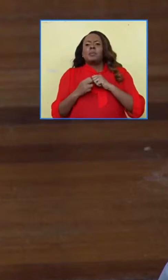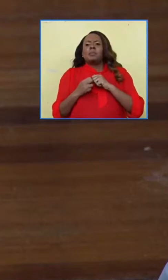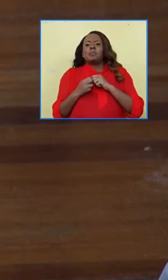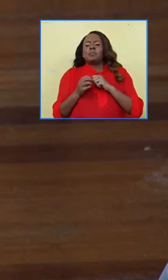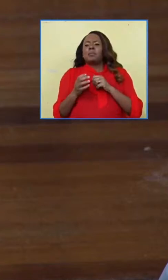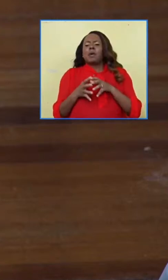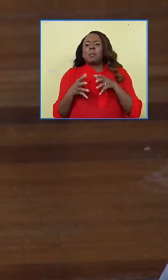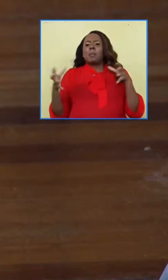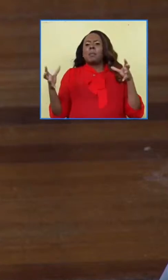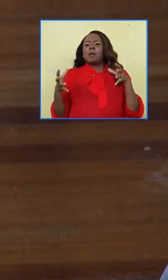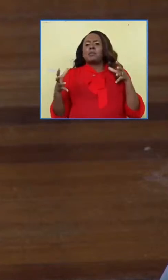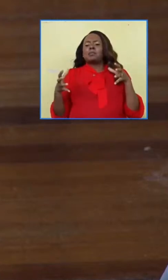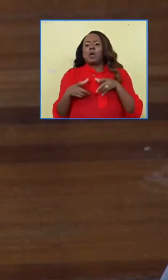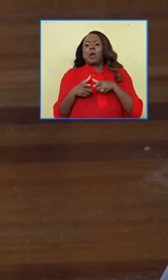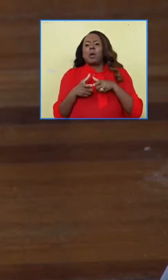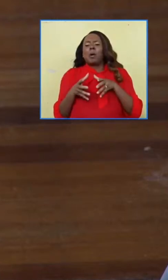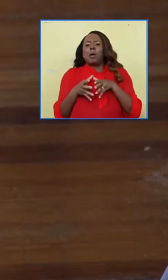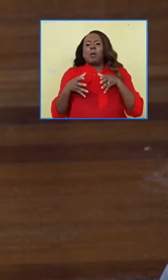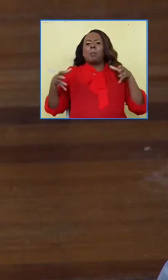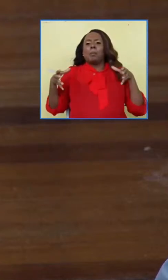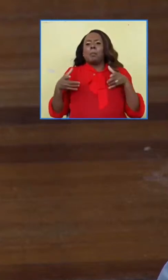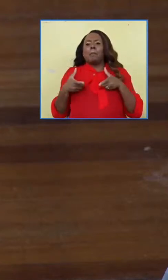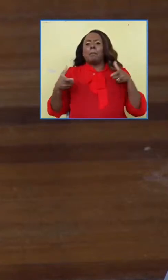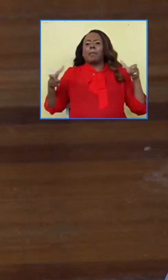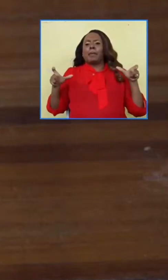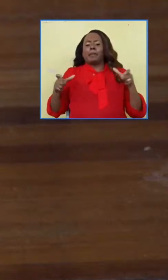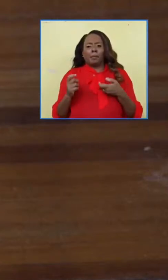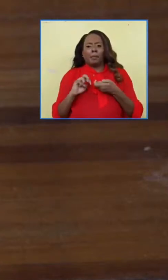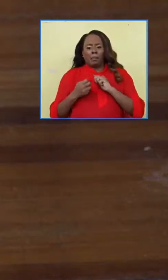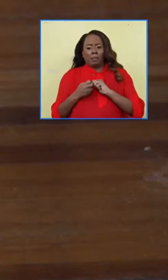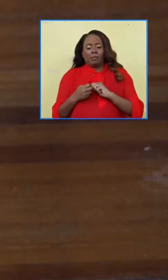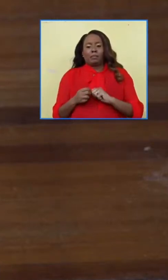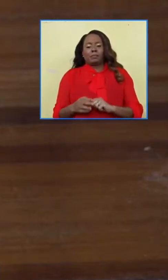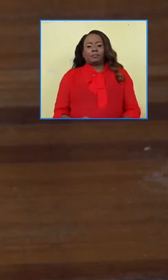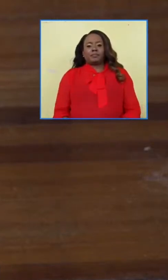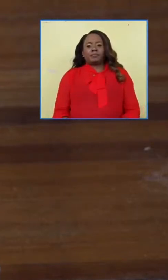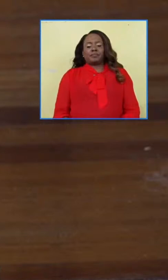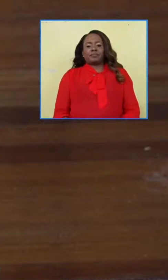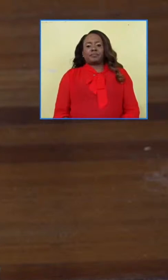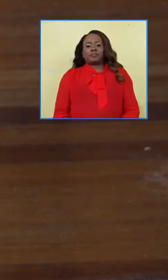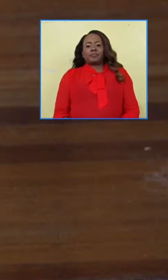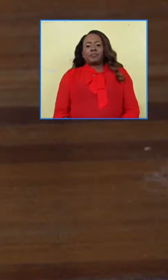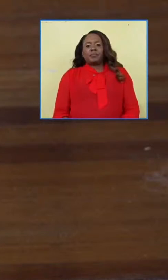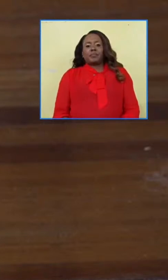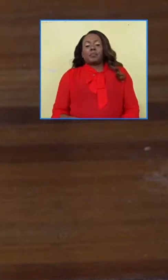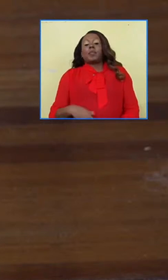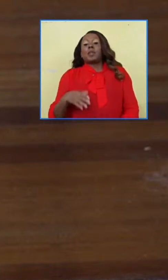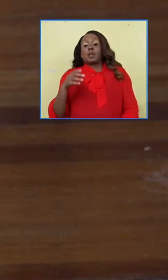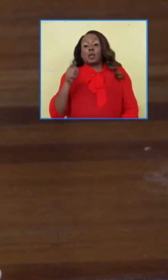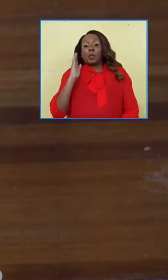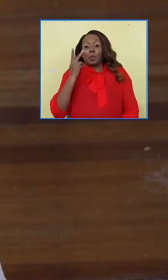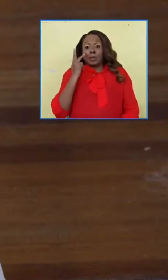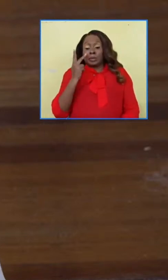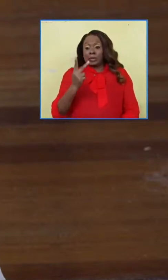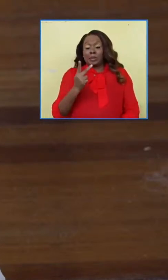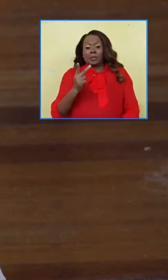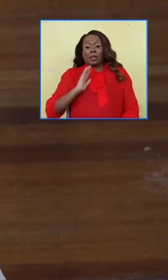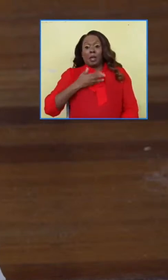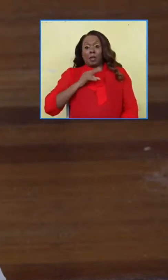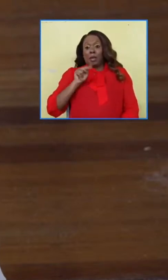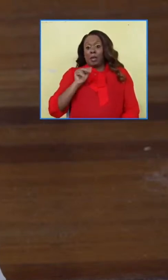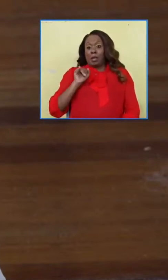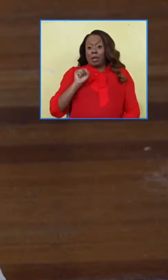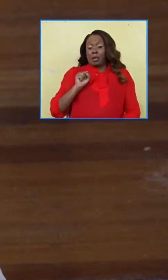numbers about the fund and so on, but as the actuary will go through, and this is in the NIS report,